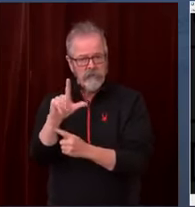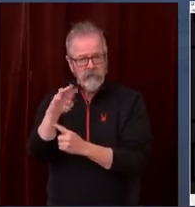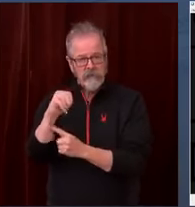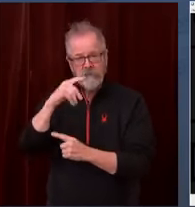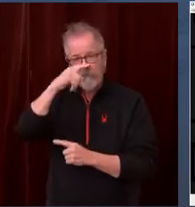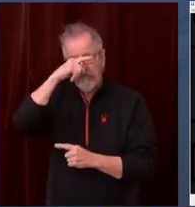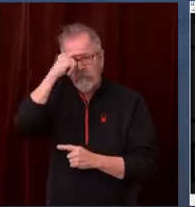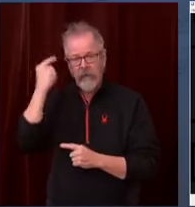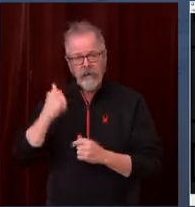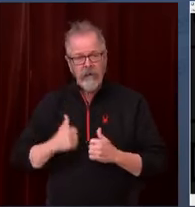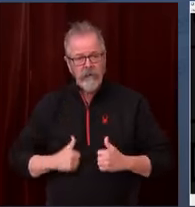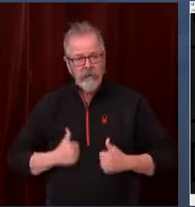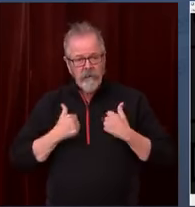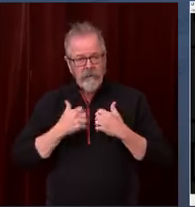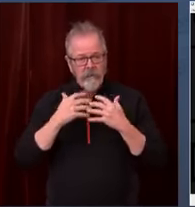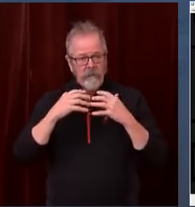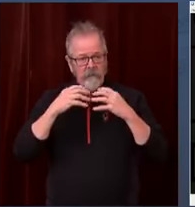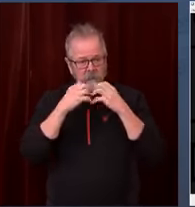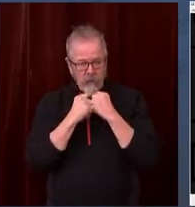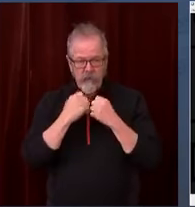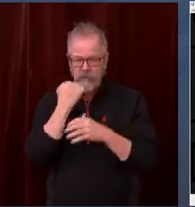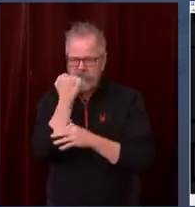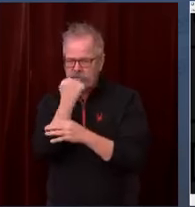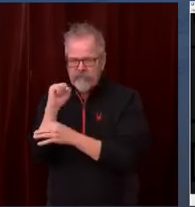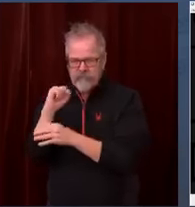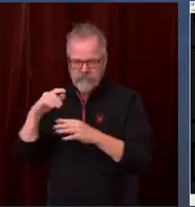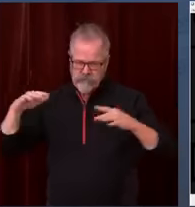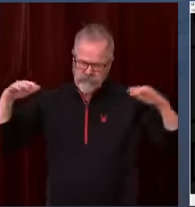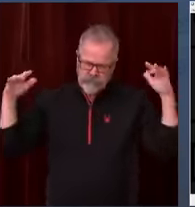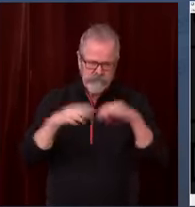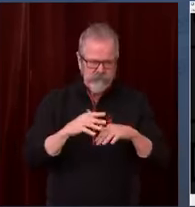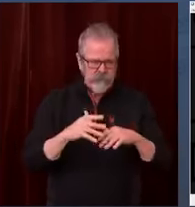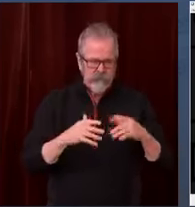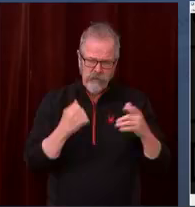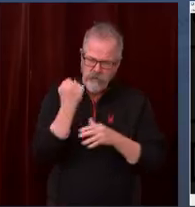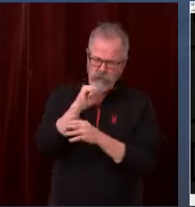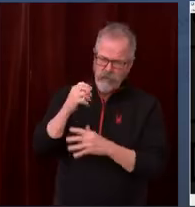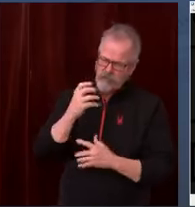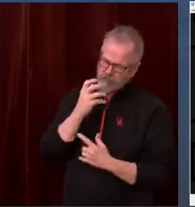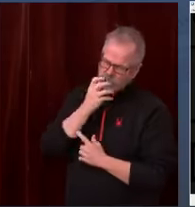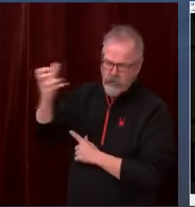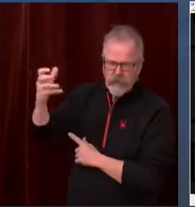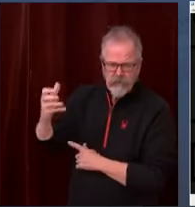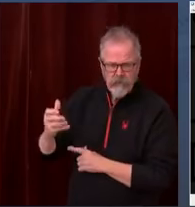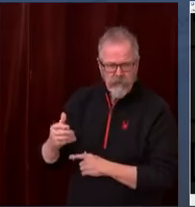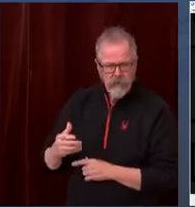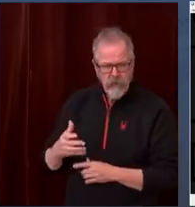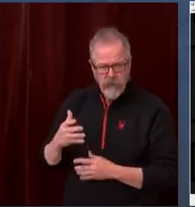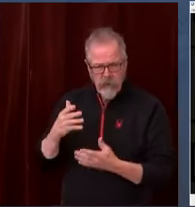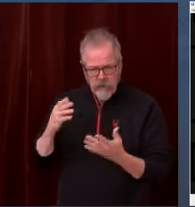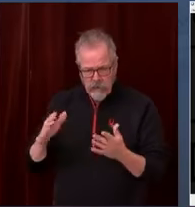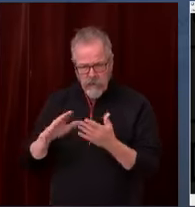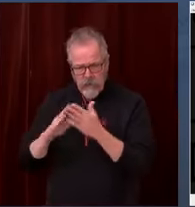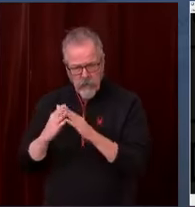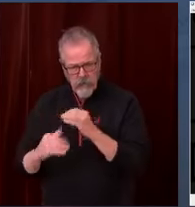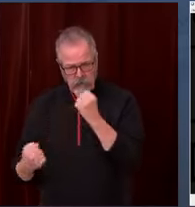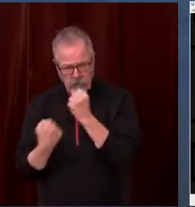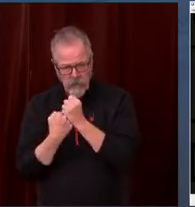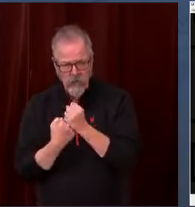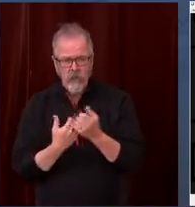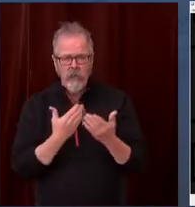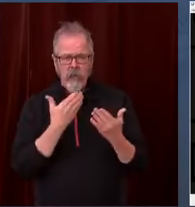and we loved your support. So these next steps that we have to do is actually take it to the leadership and